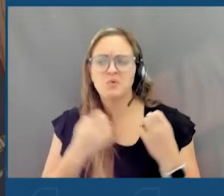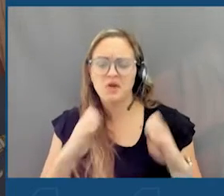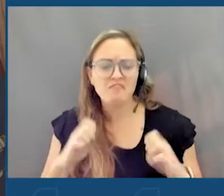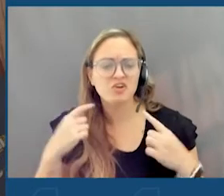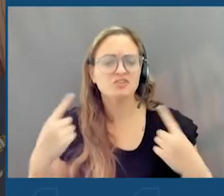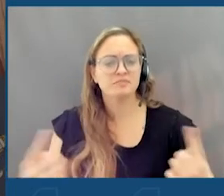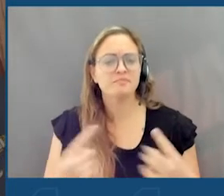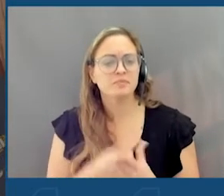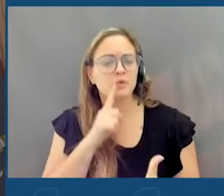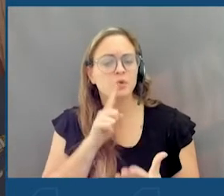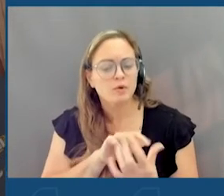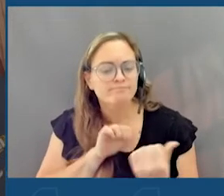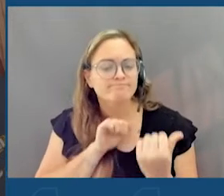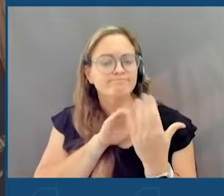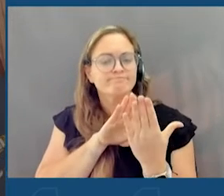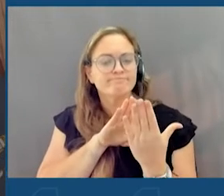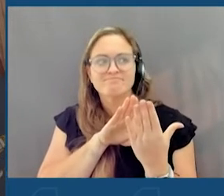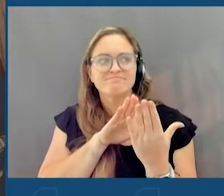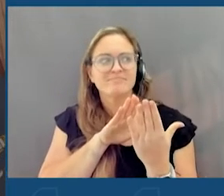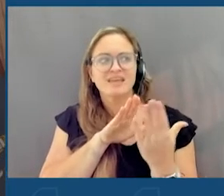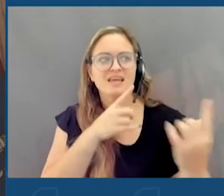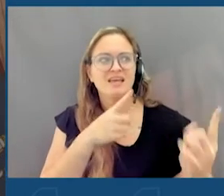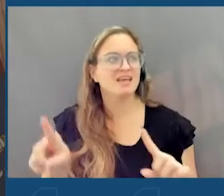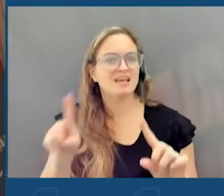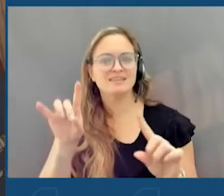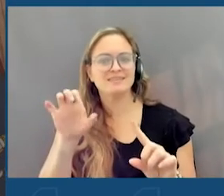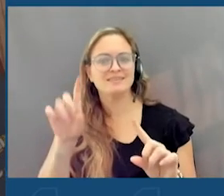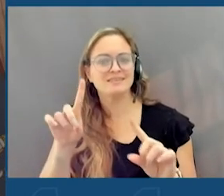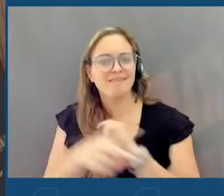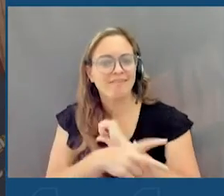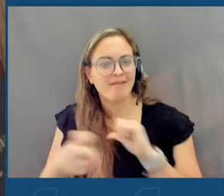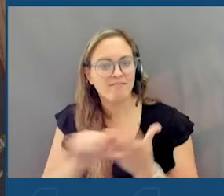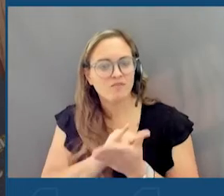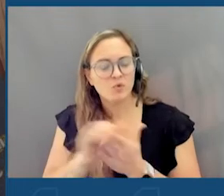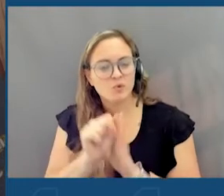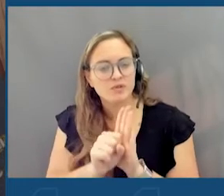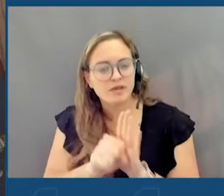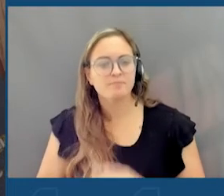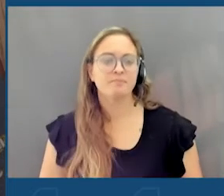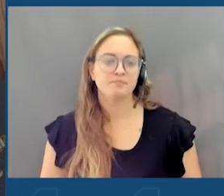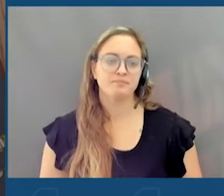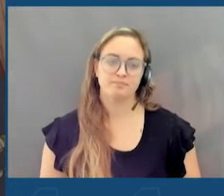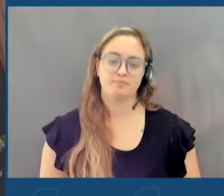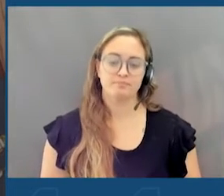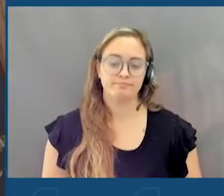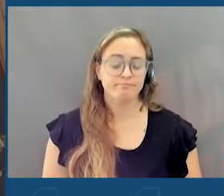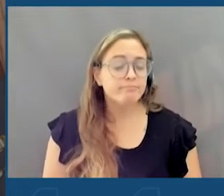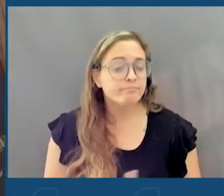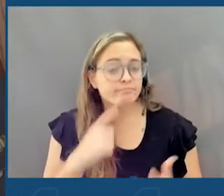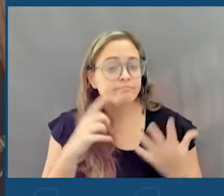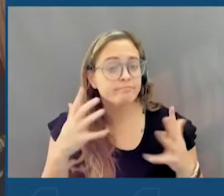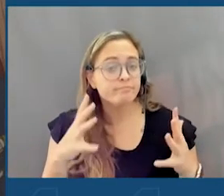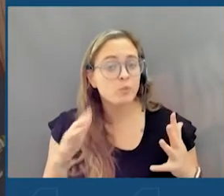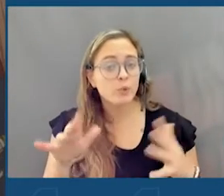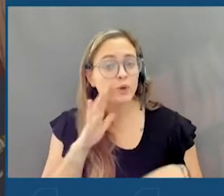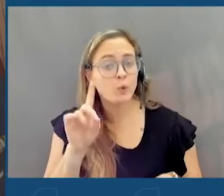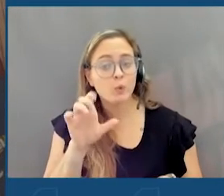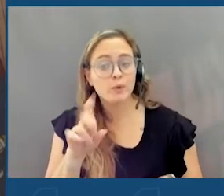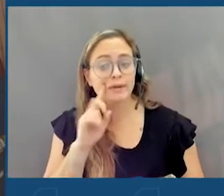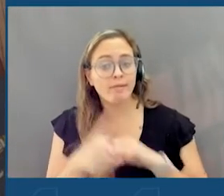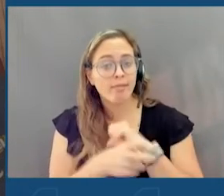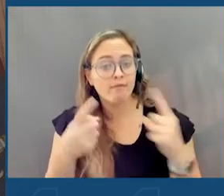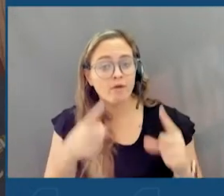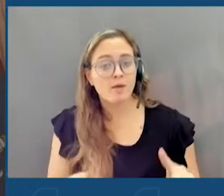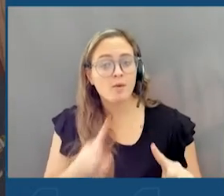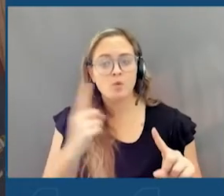to tackle the scourge of deed theft in New York State. And as has been said, we know that deed theft occurs when someone